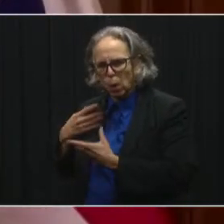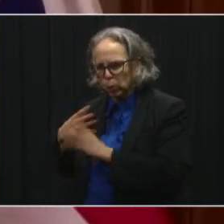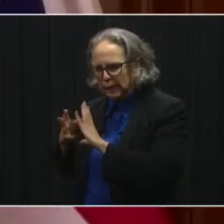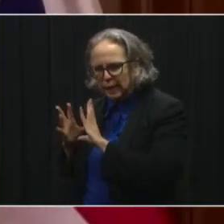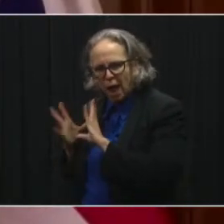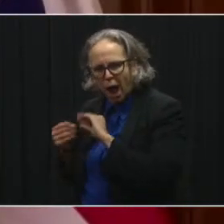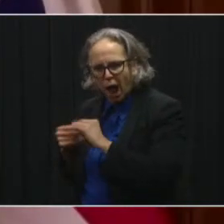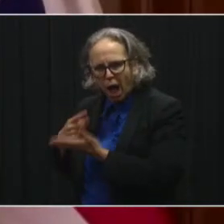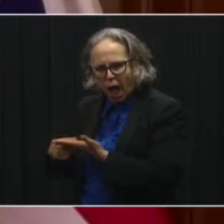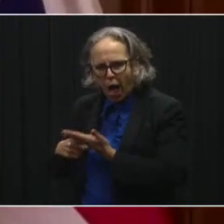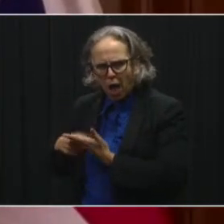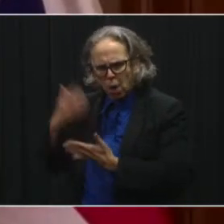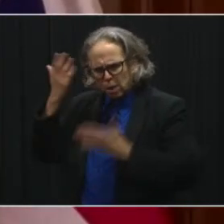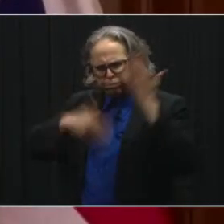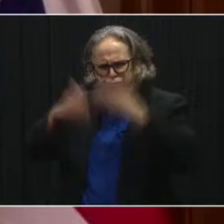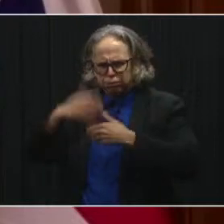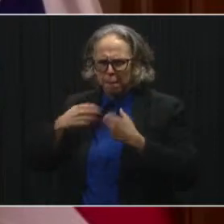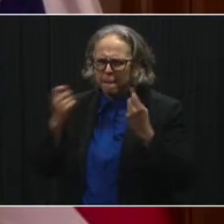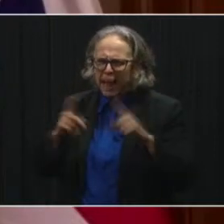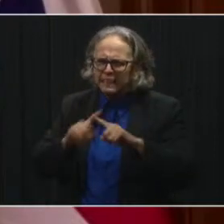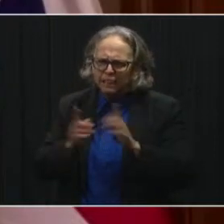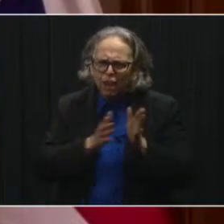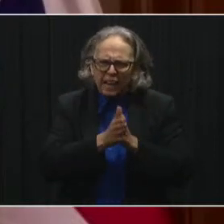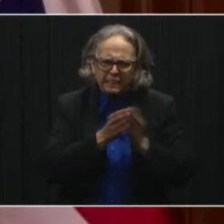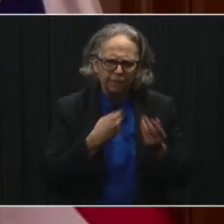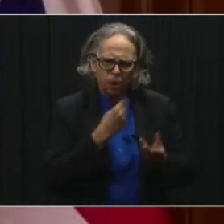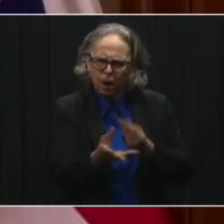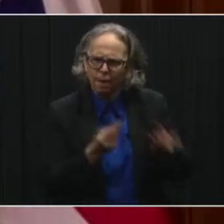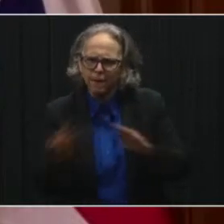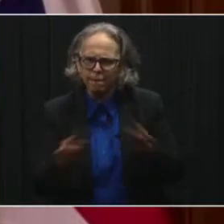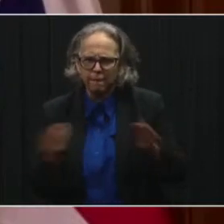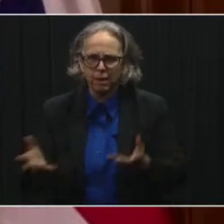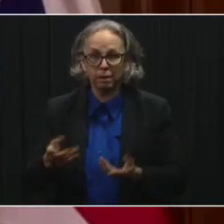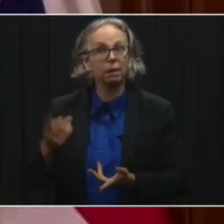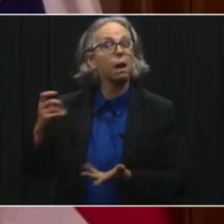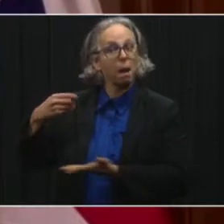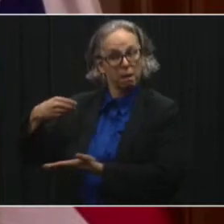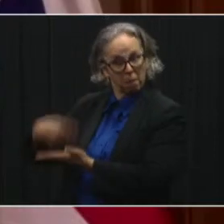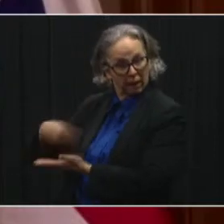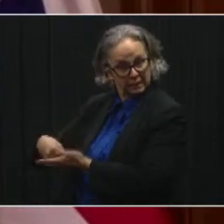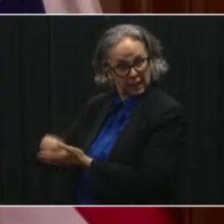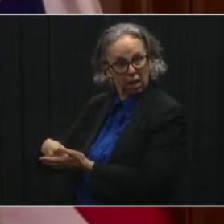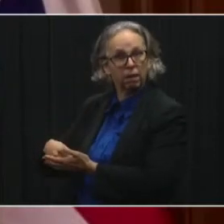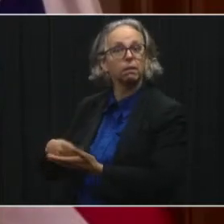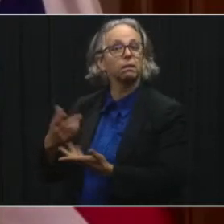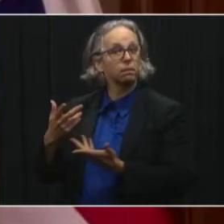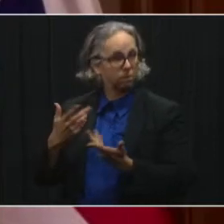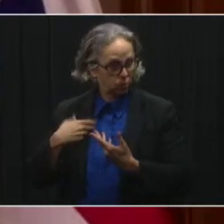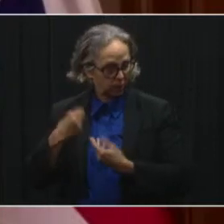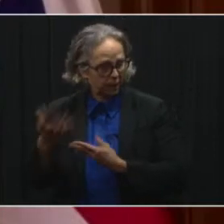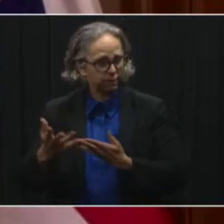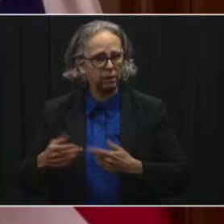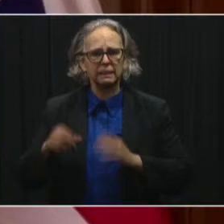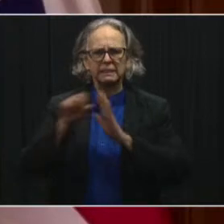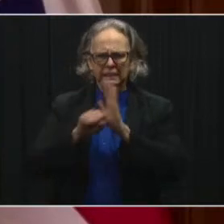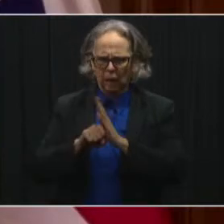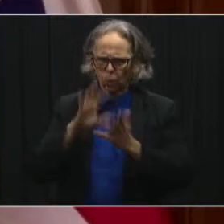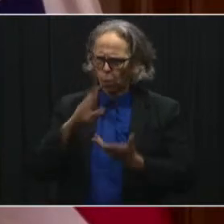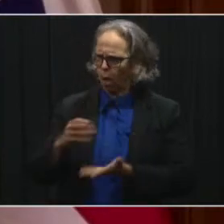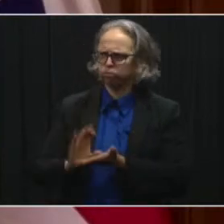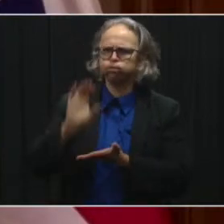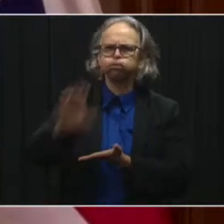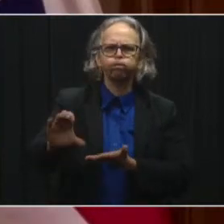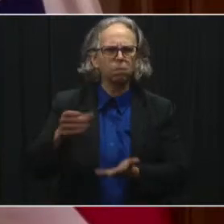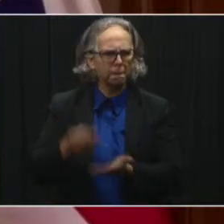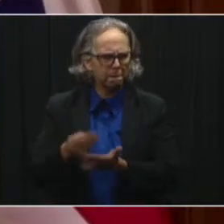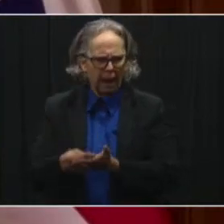every health department in the state, if you want to offer a monetary incentive, you can do that. We will pay for it. They've reported